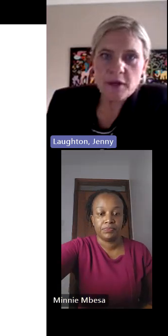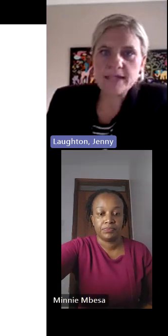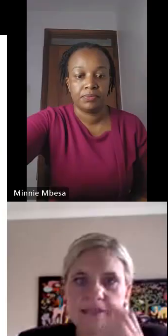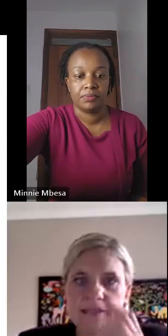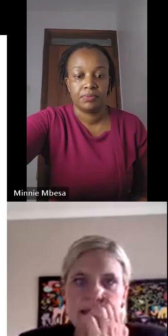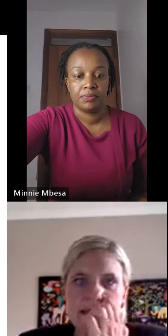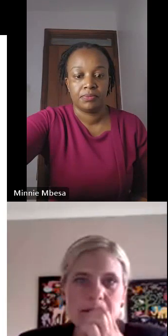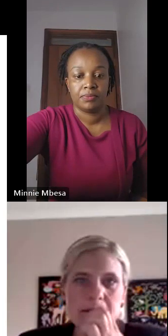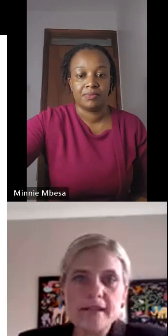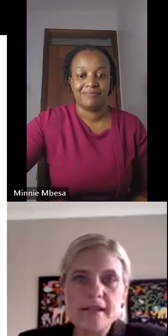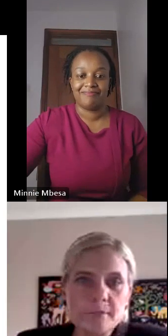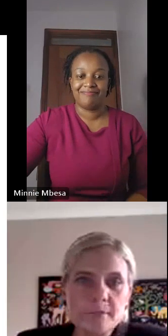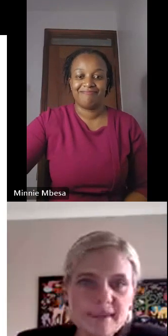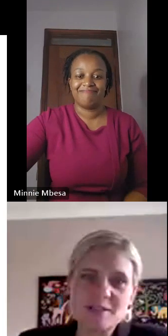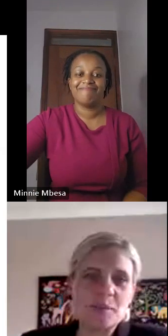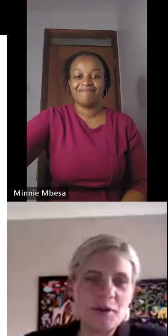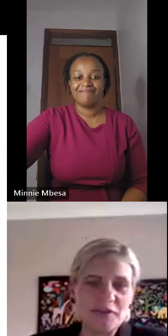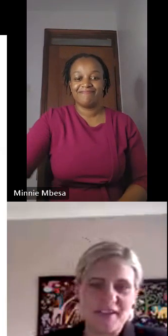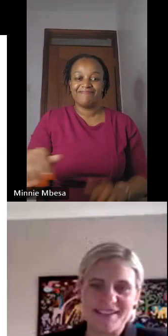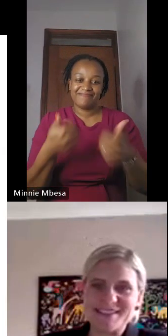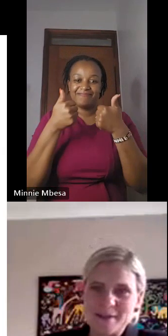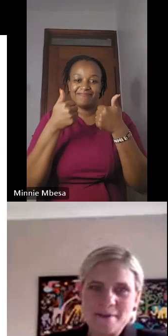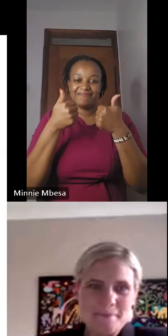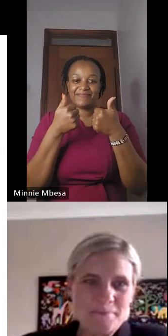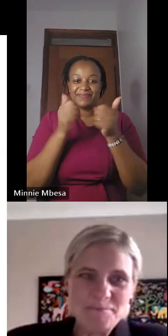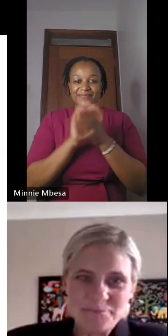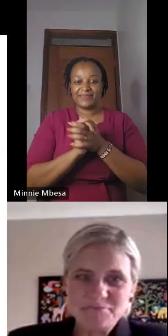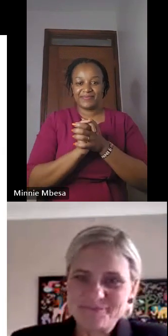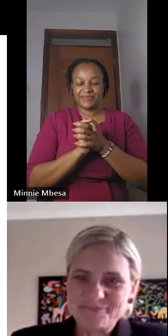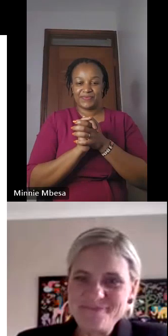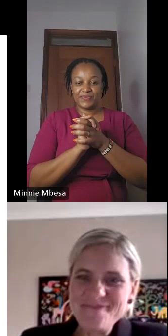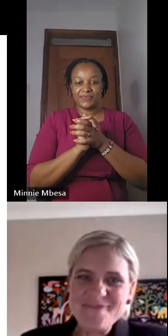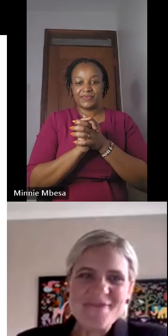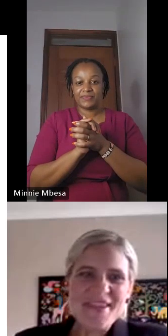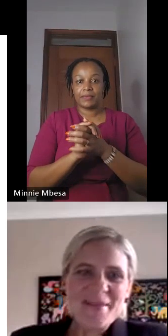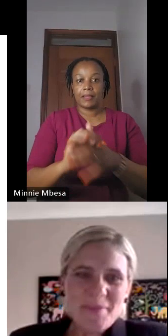to spotlight again. Thanks, Minnie. Done. That's perfect.